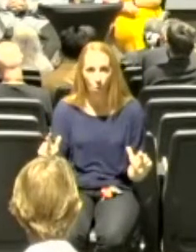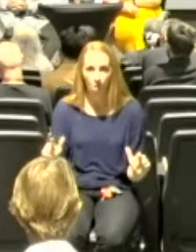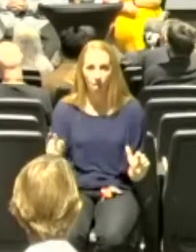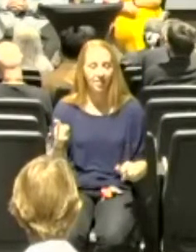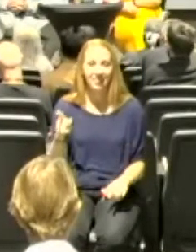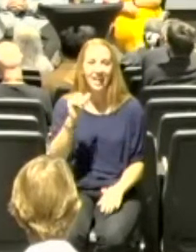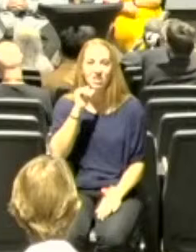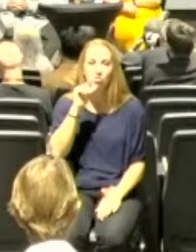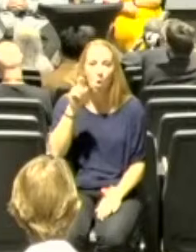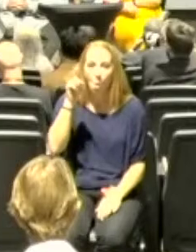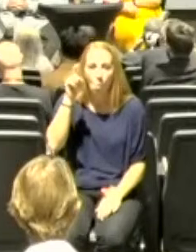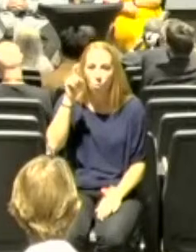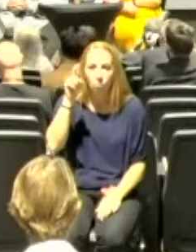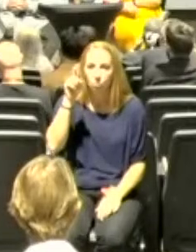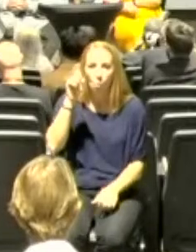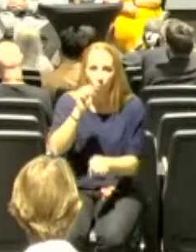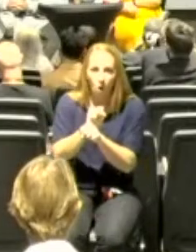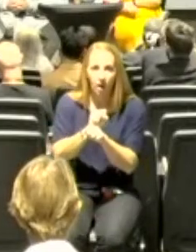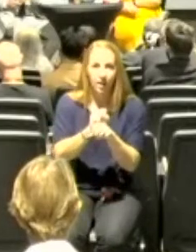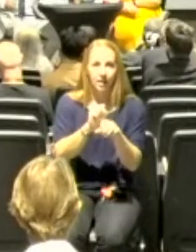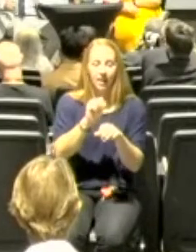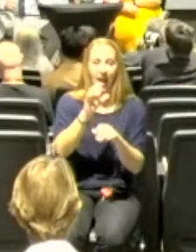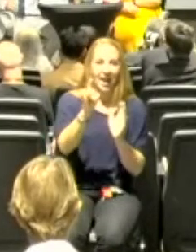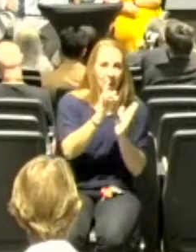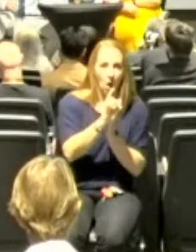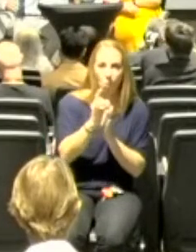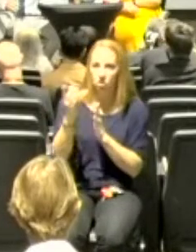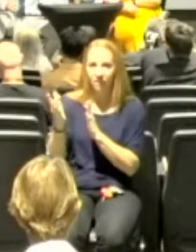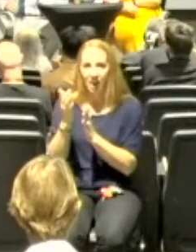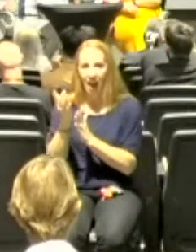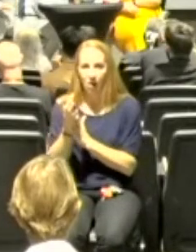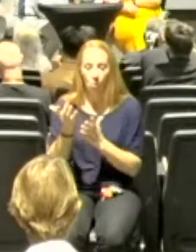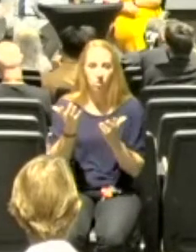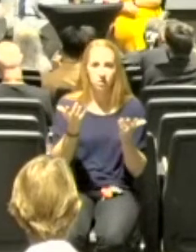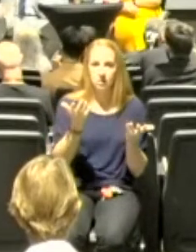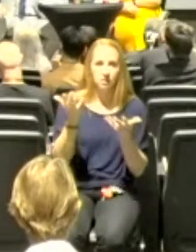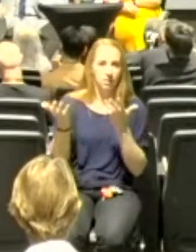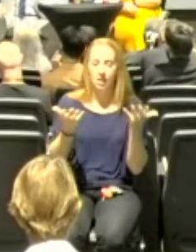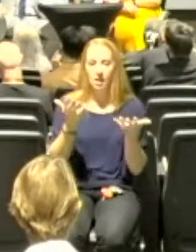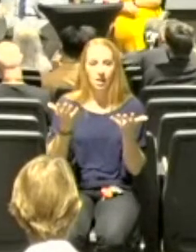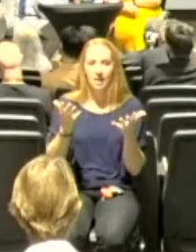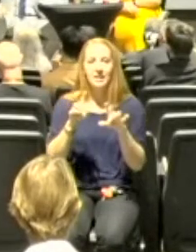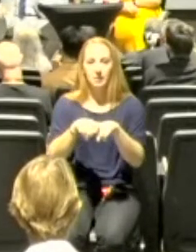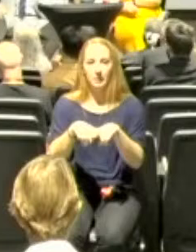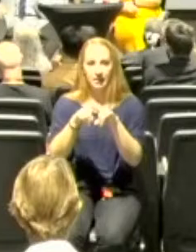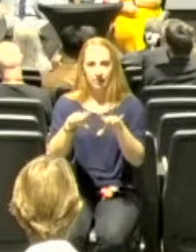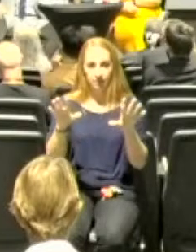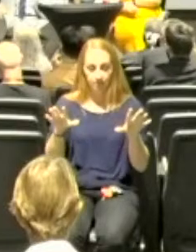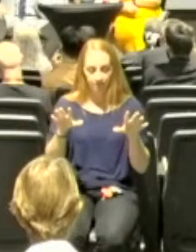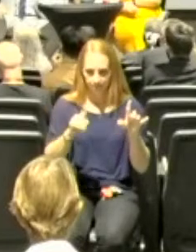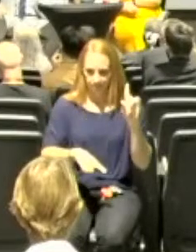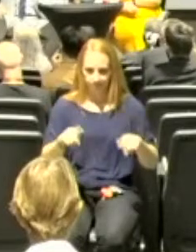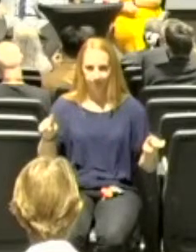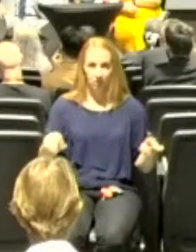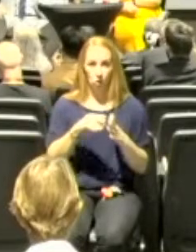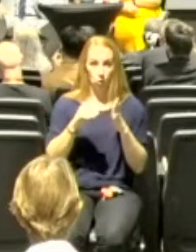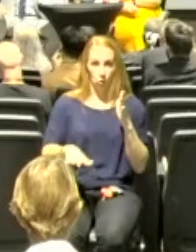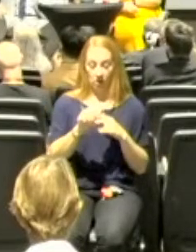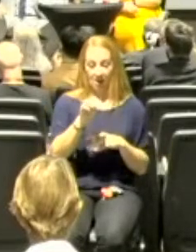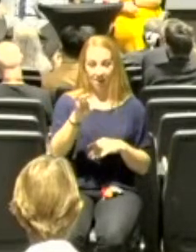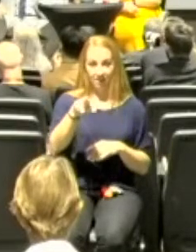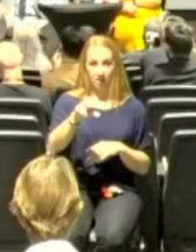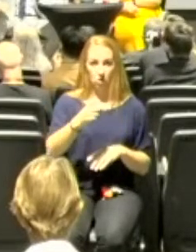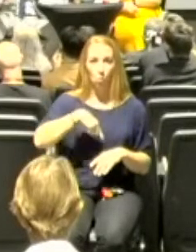work 8 to 5 hours. They don't necessarily can do things in between that 8 to 5 hours. So in the Division of Student Affairs, we are here